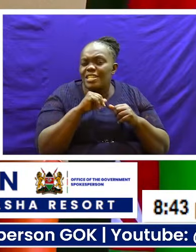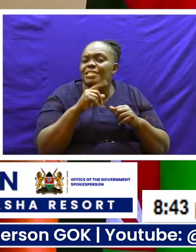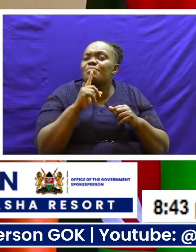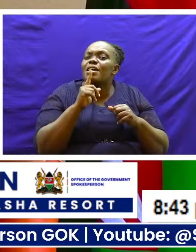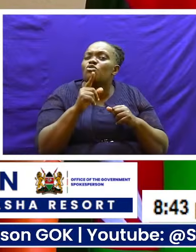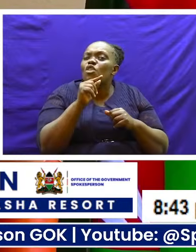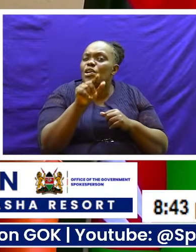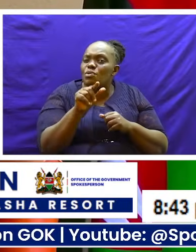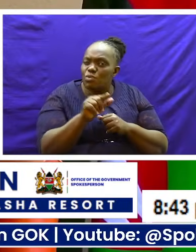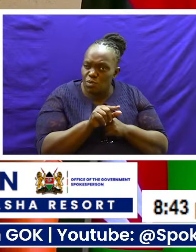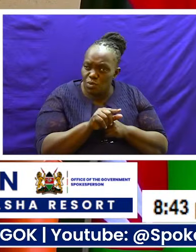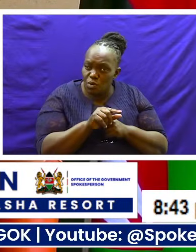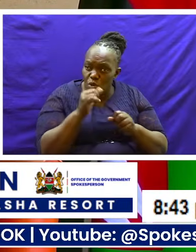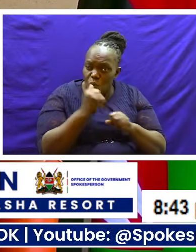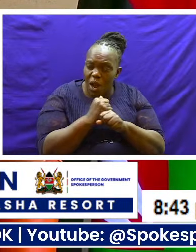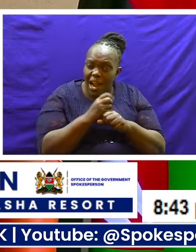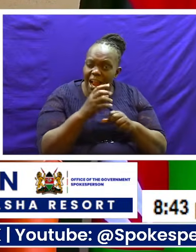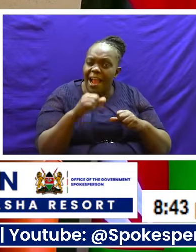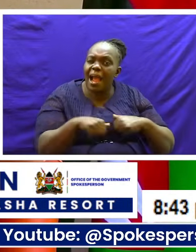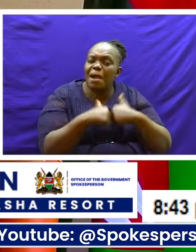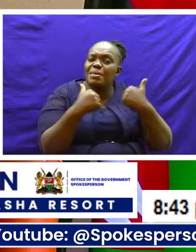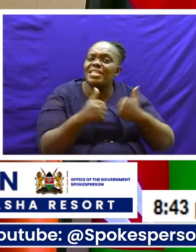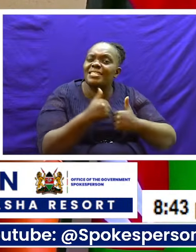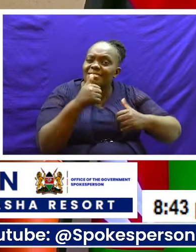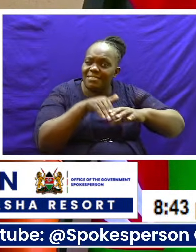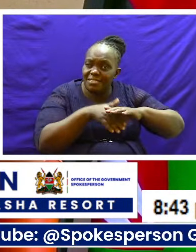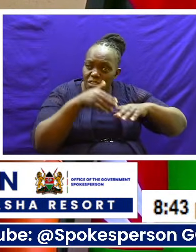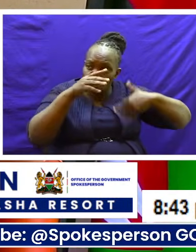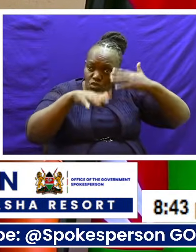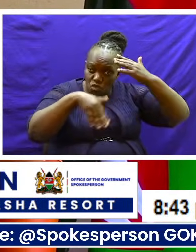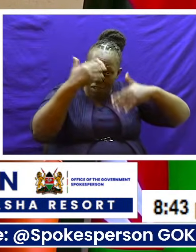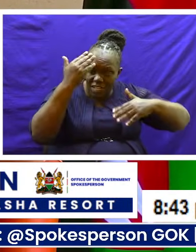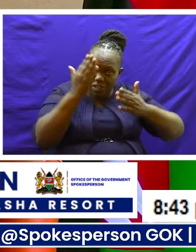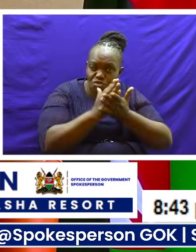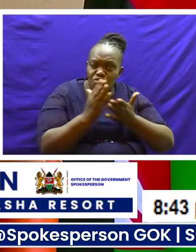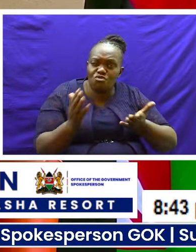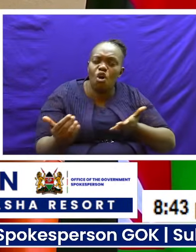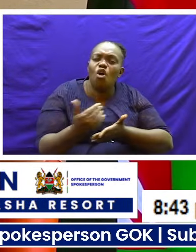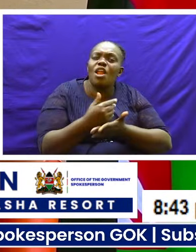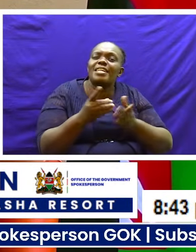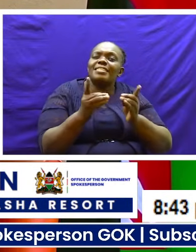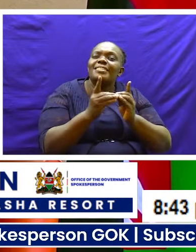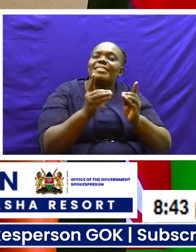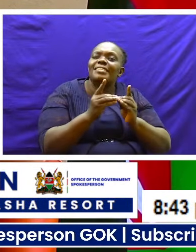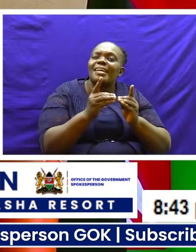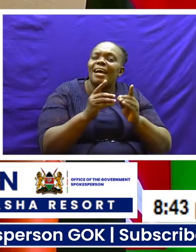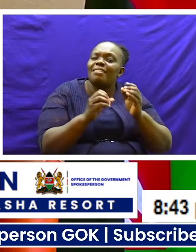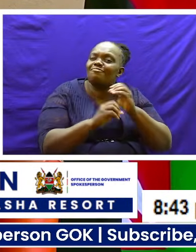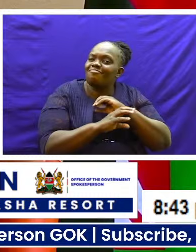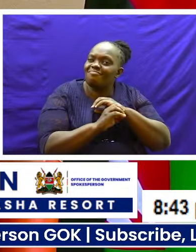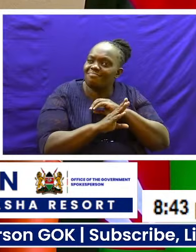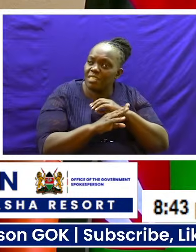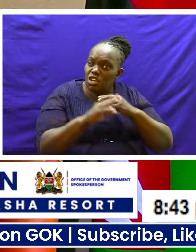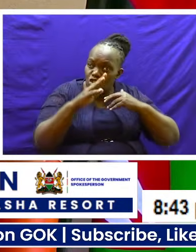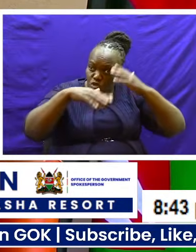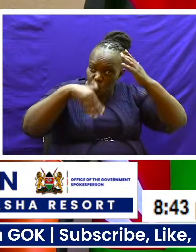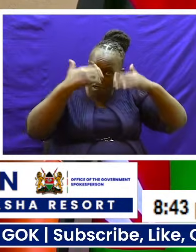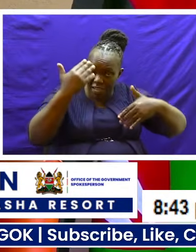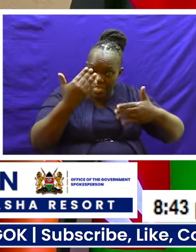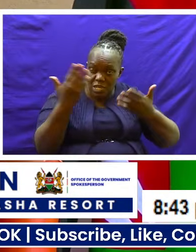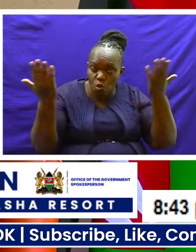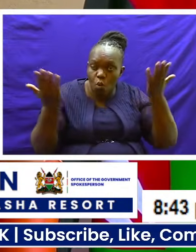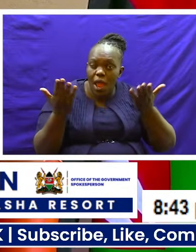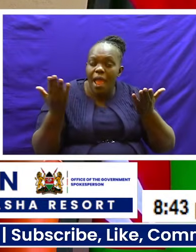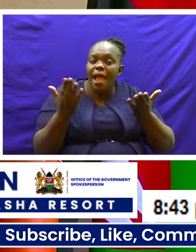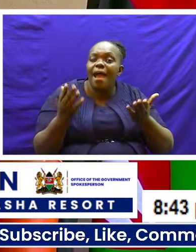you with the work that's going on in the universities, we collect a lot of data that advises universities on where